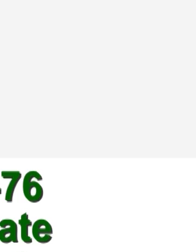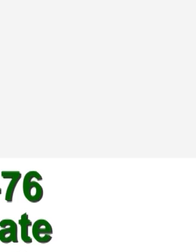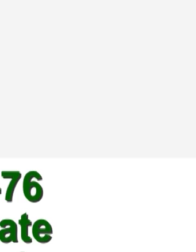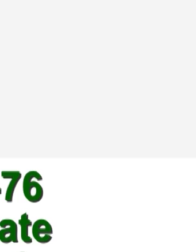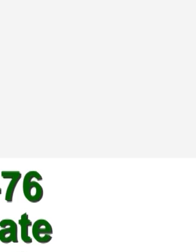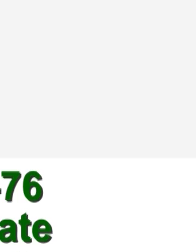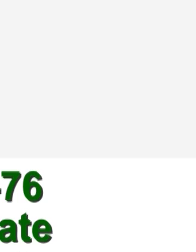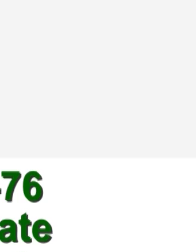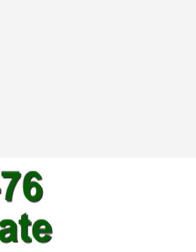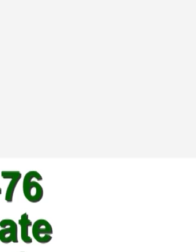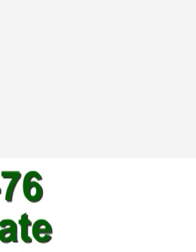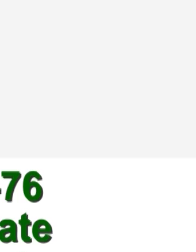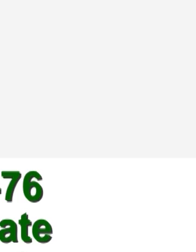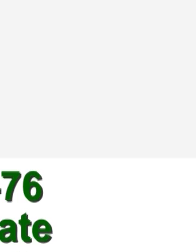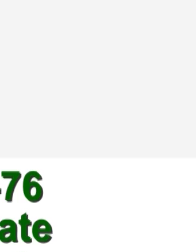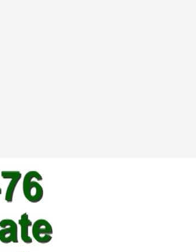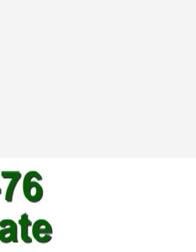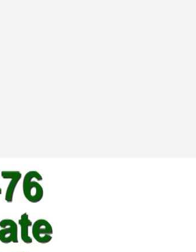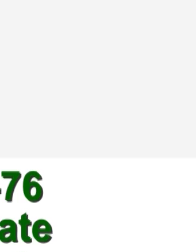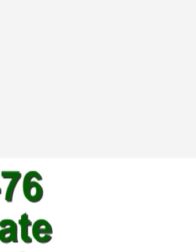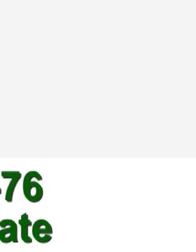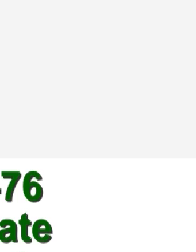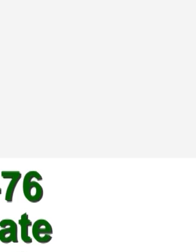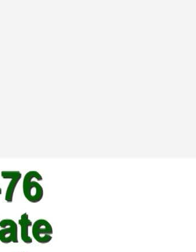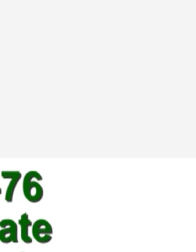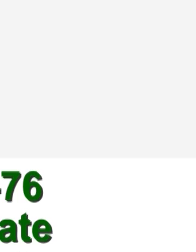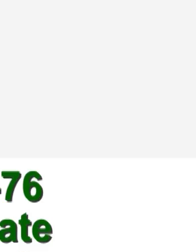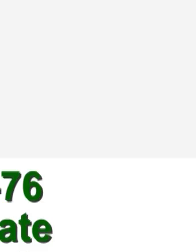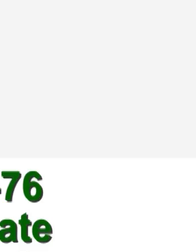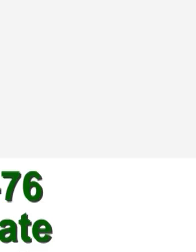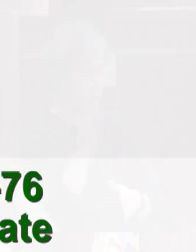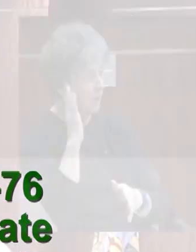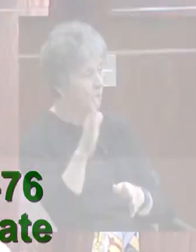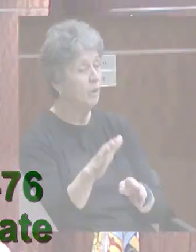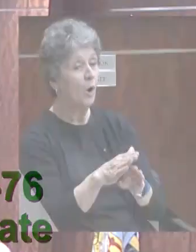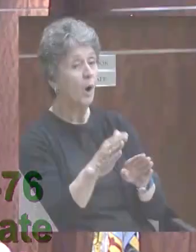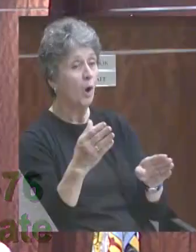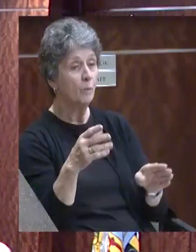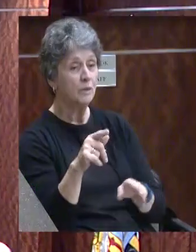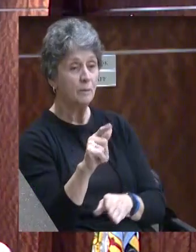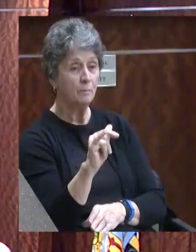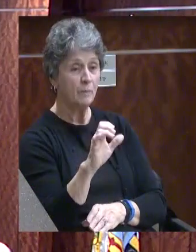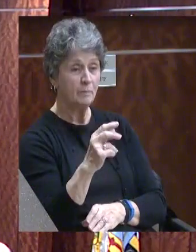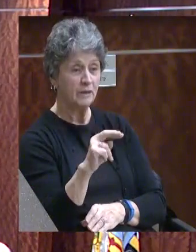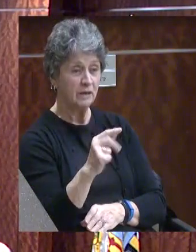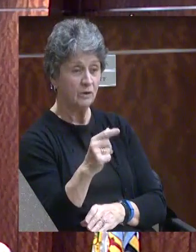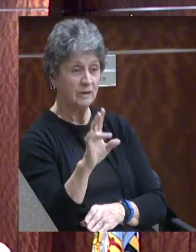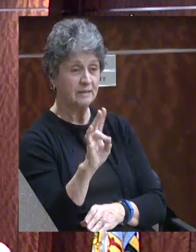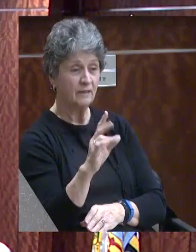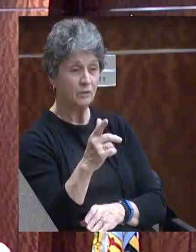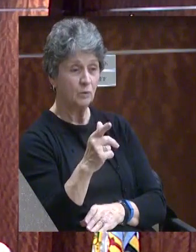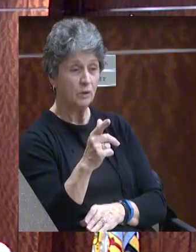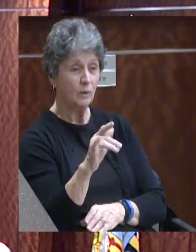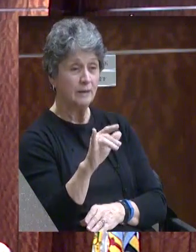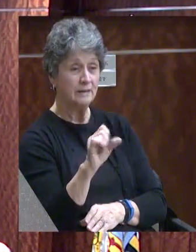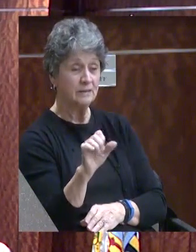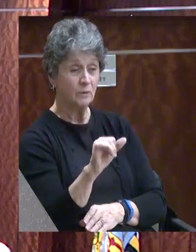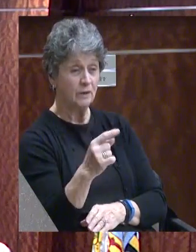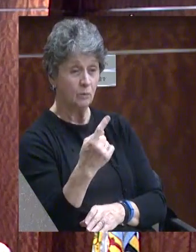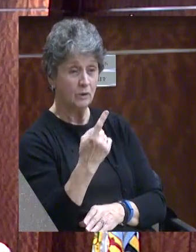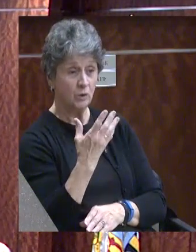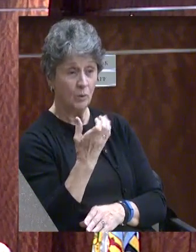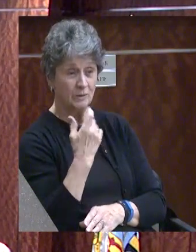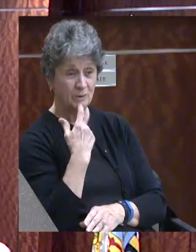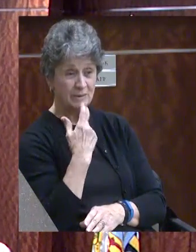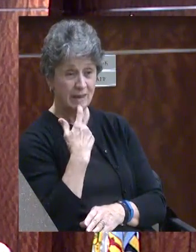a snow emergency routes. I'm opening that public hearing at 7:21. Is there anyone wishing to speak further on that